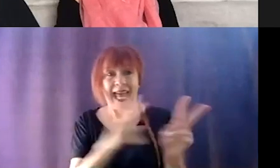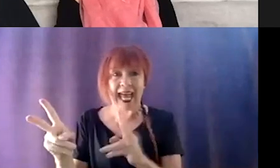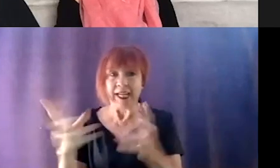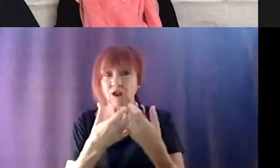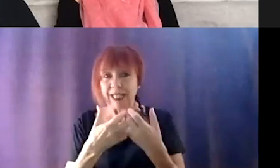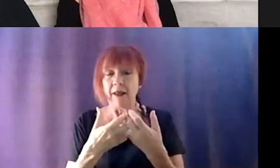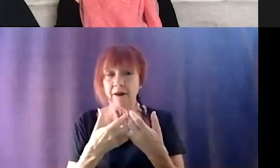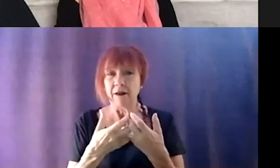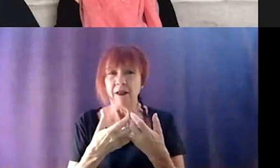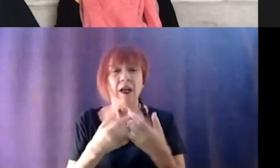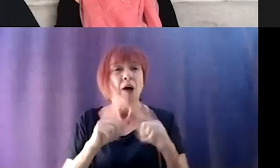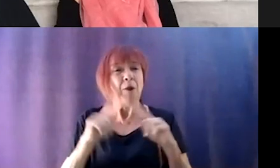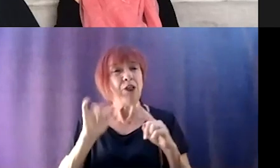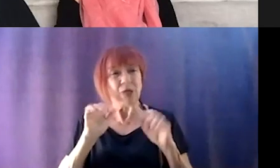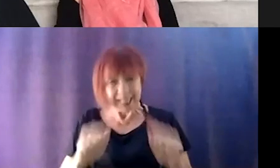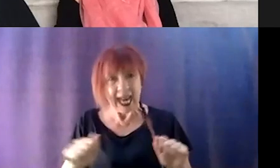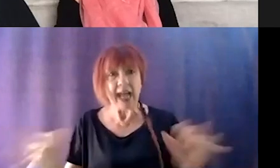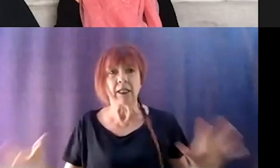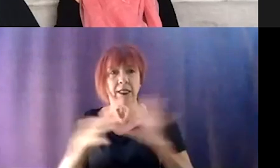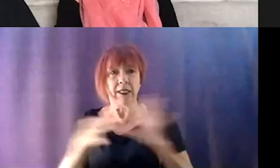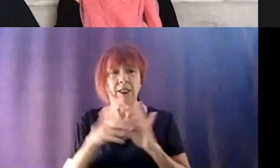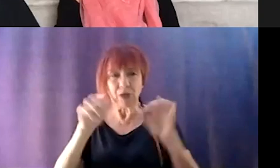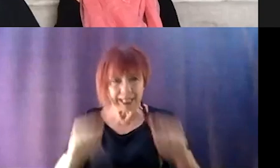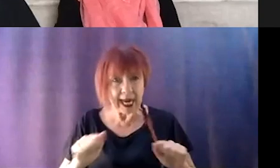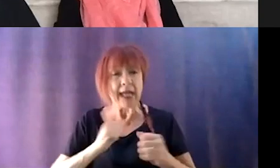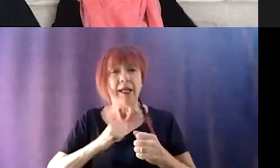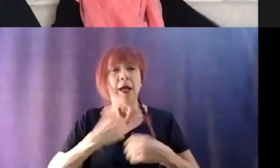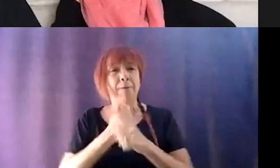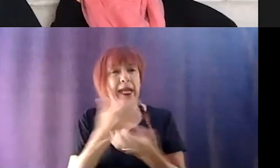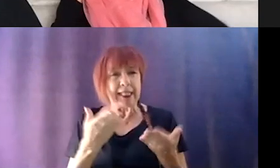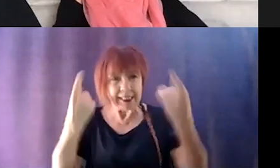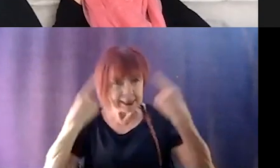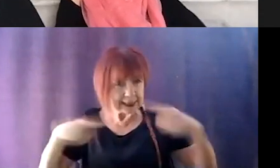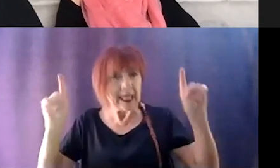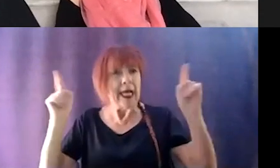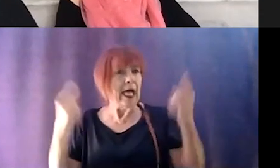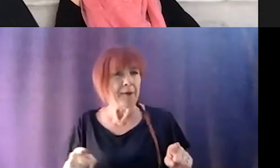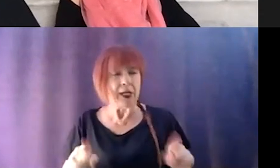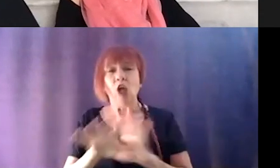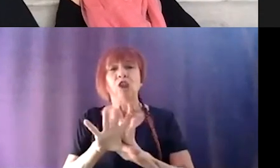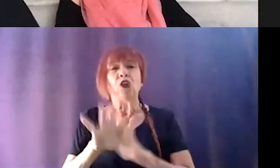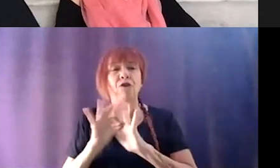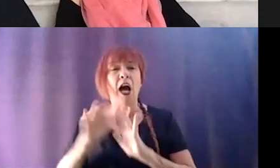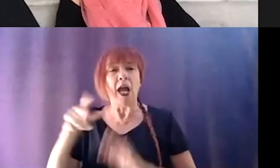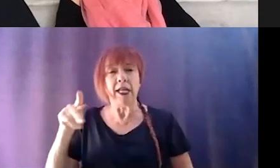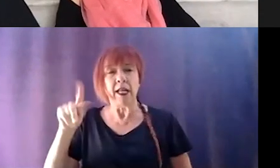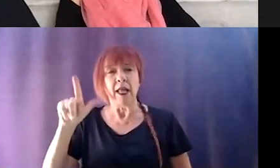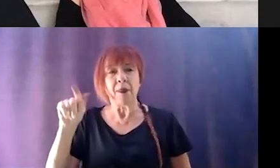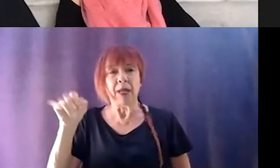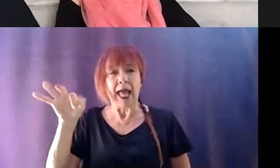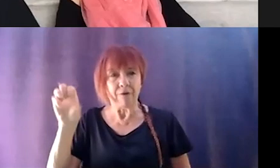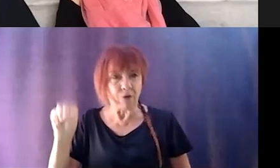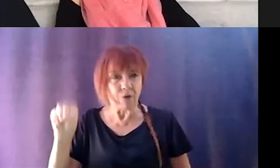really a way to connect and make these things come true. So, you know, find the platform that you're most comfortable on. It may